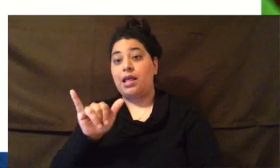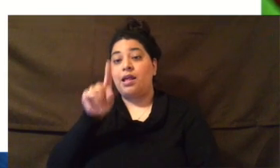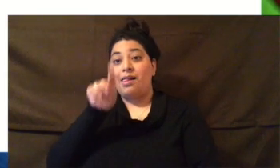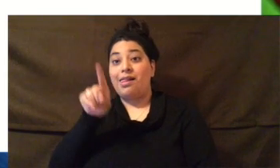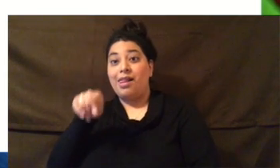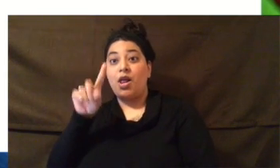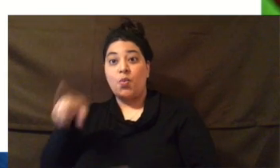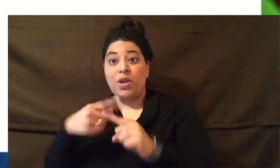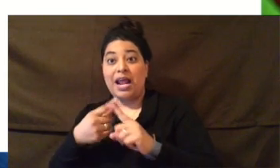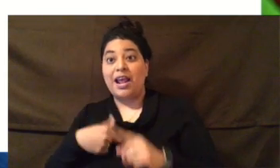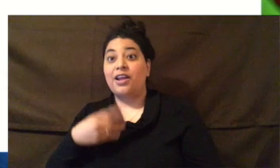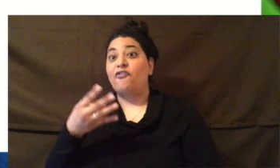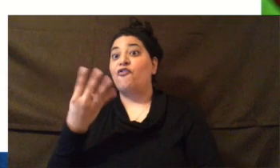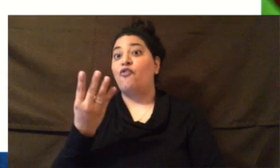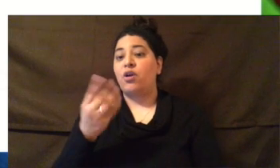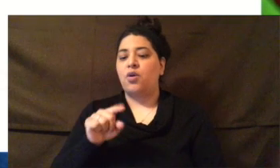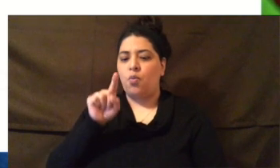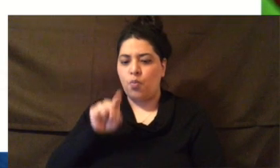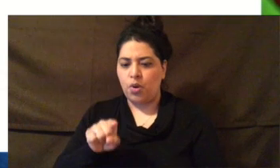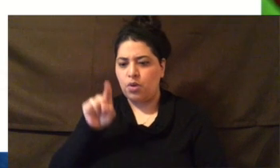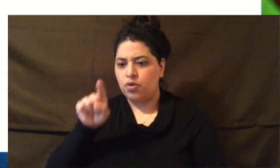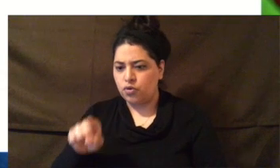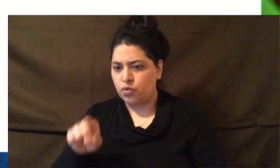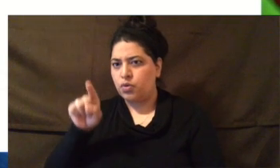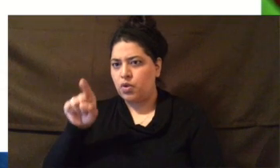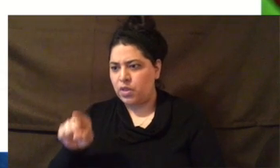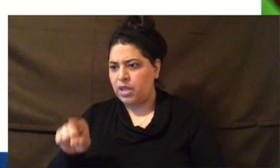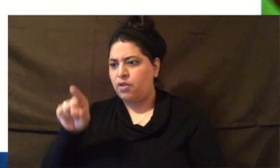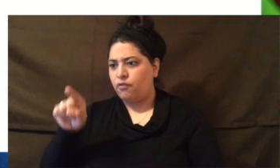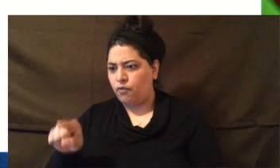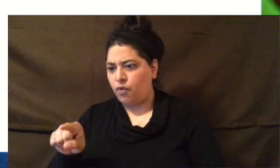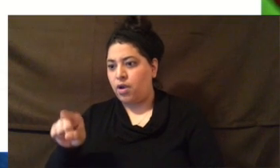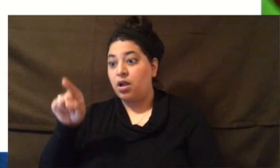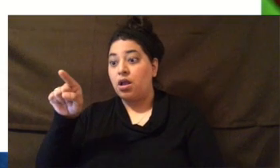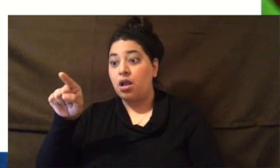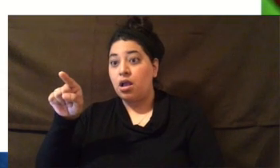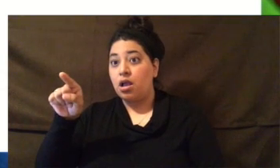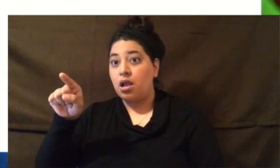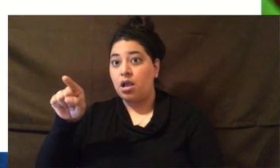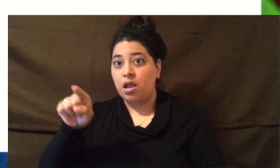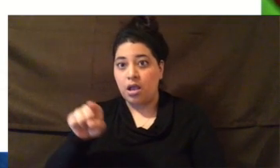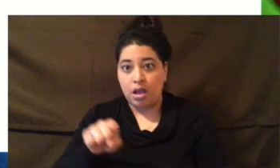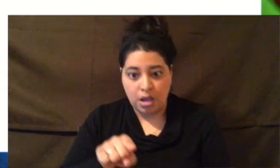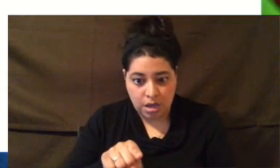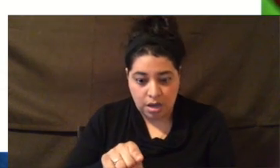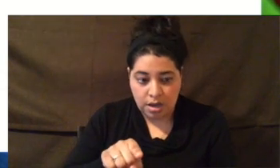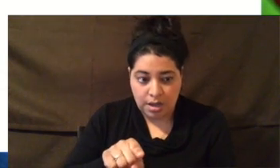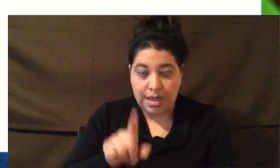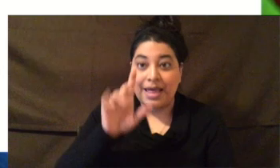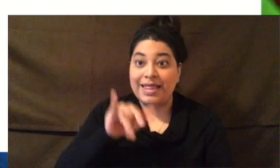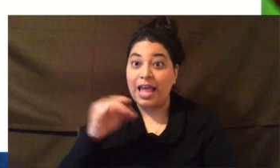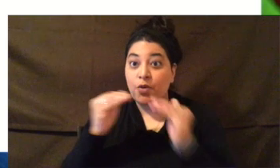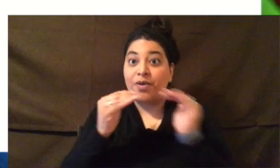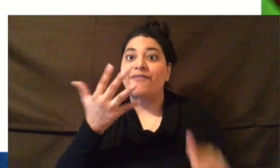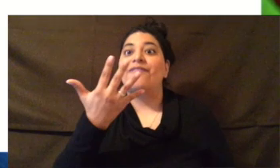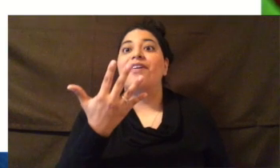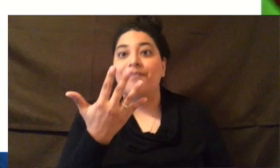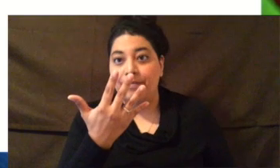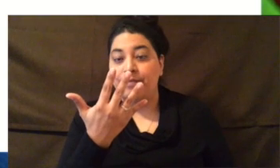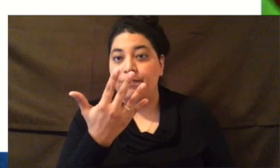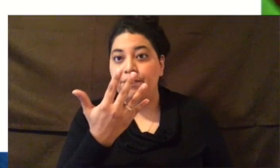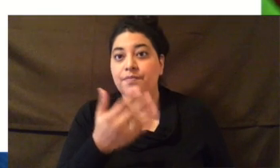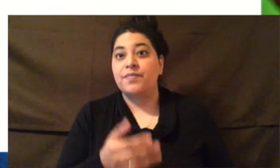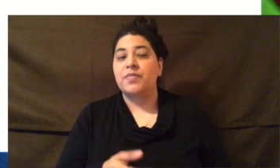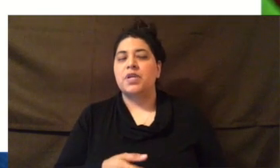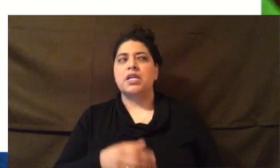you reach the 4th tally, you cross from the top left to the bottom right, and that counts as